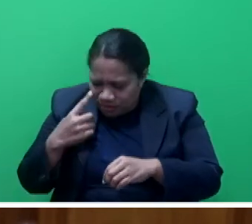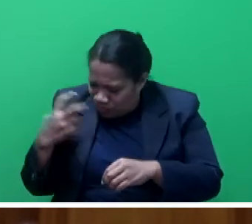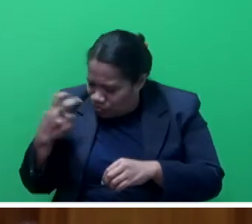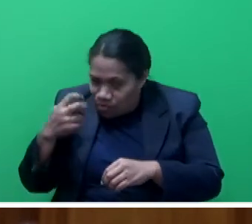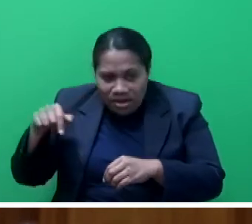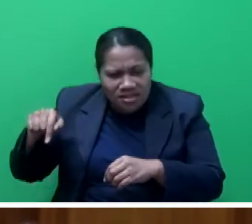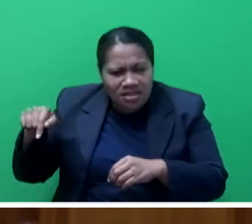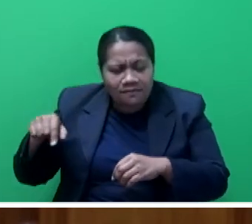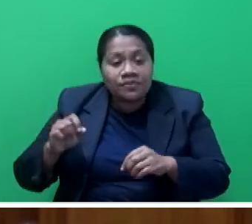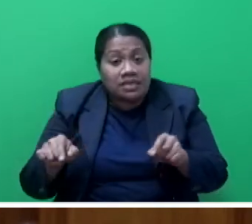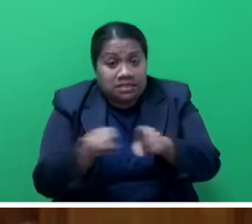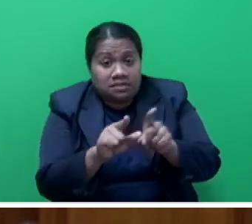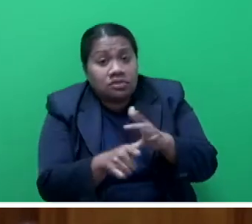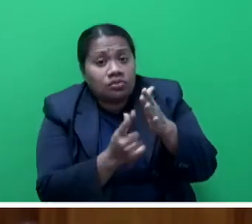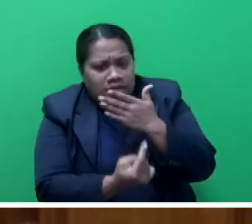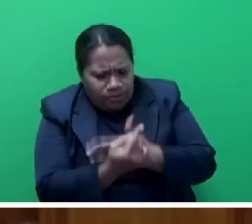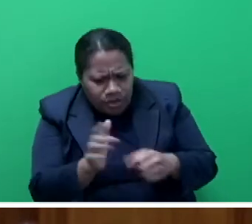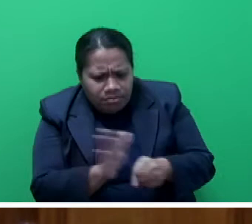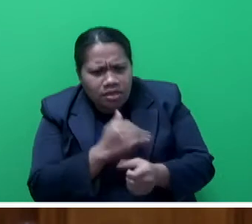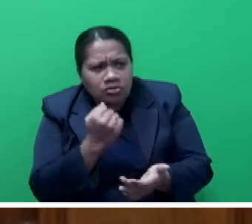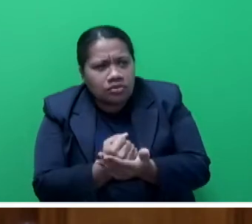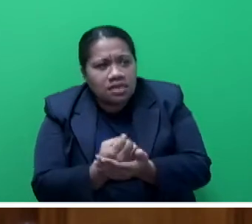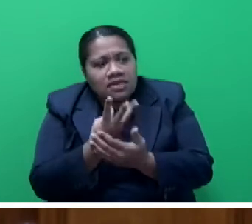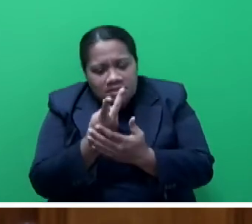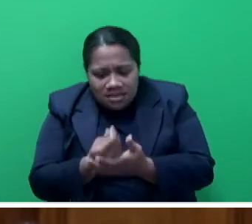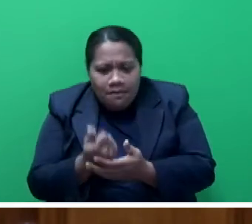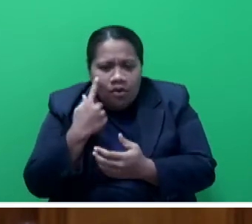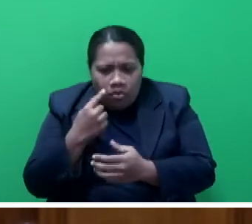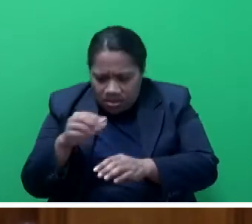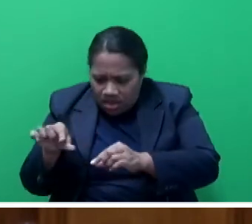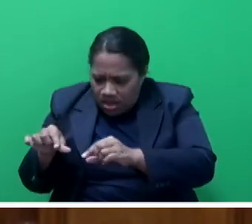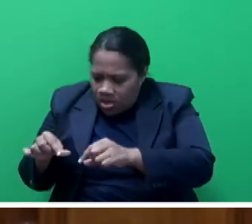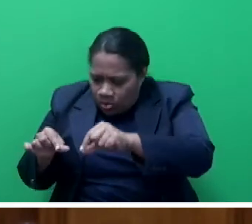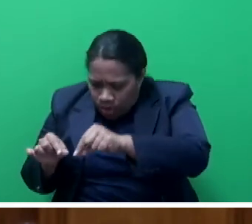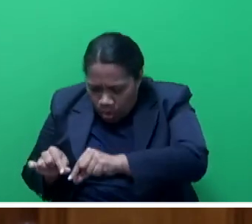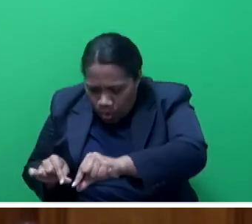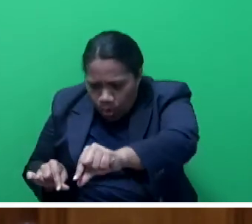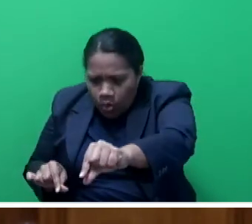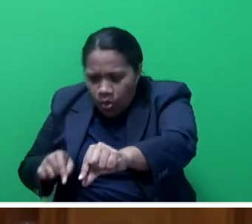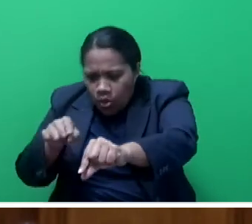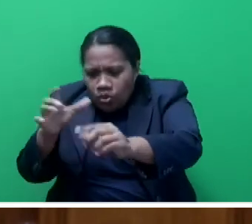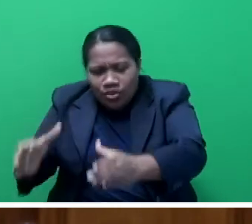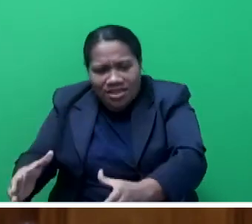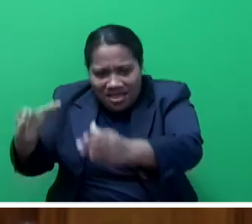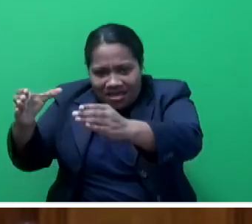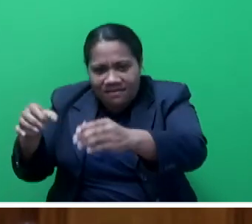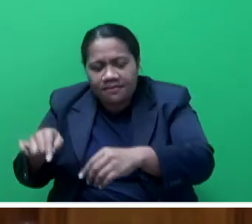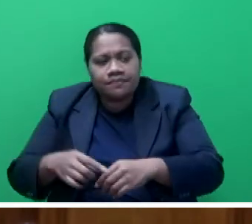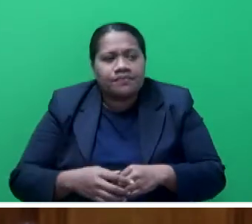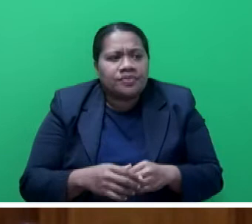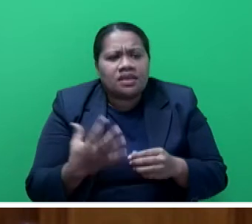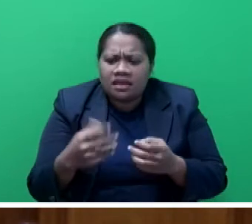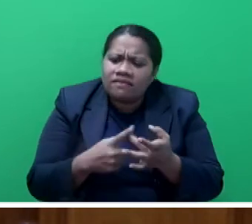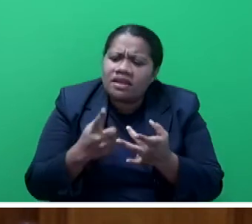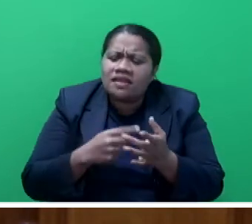and at the same time make sure that there's some water going into this tank that sits in Lominikoro village. There's another similar tank, I think, in another village down in